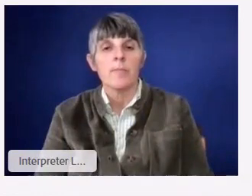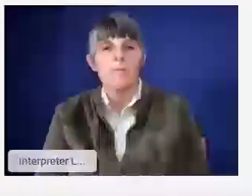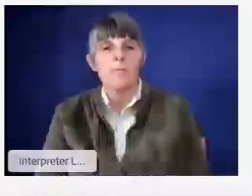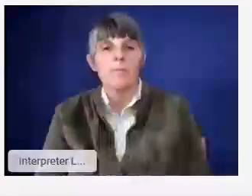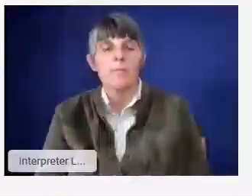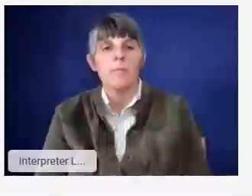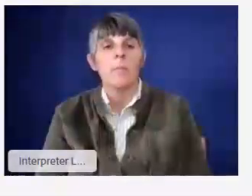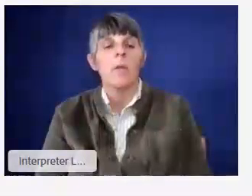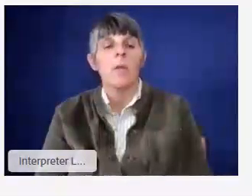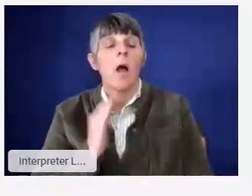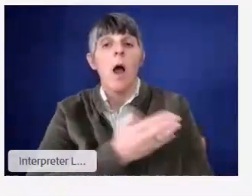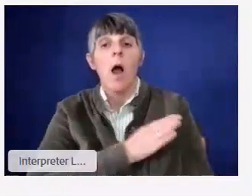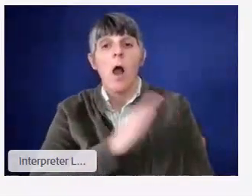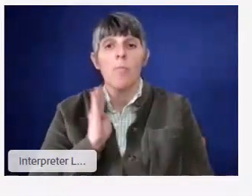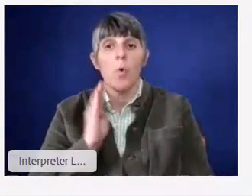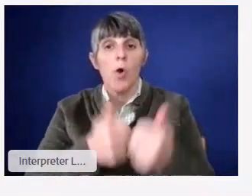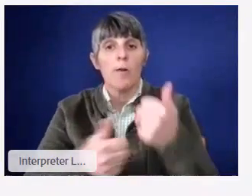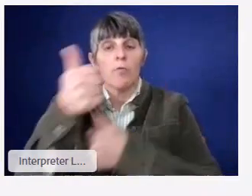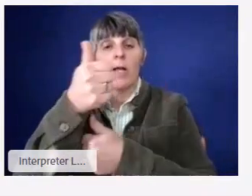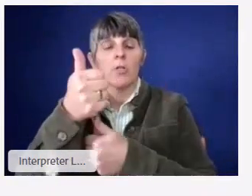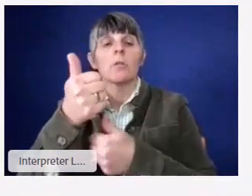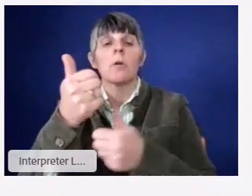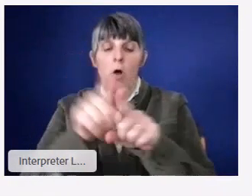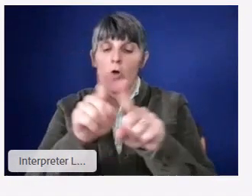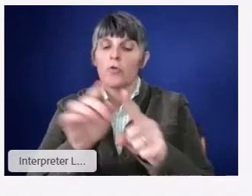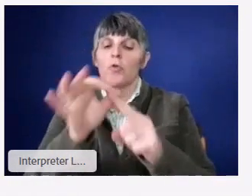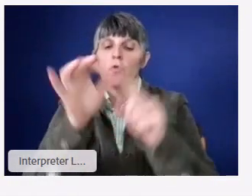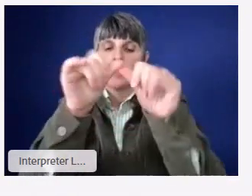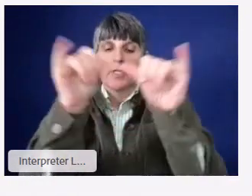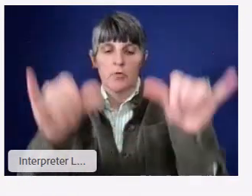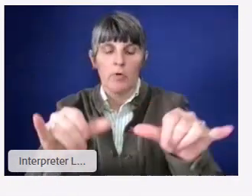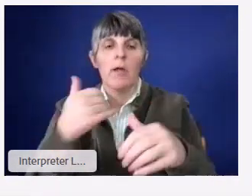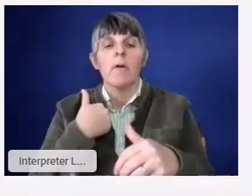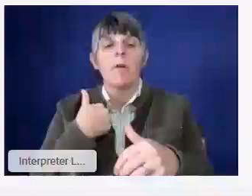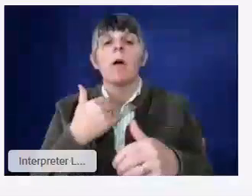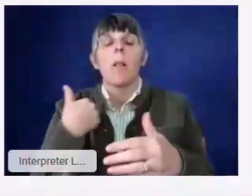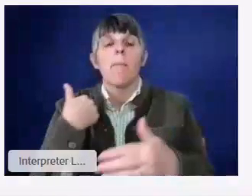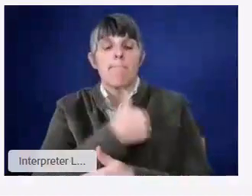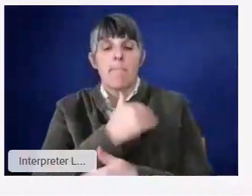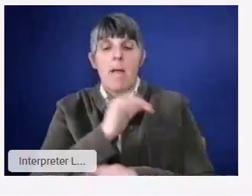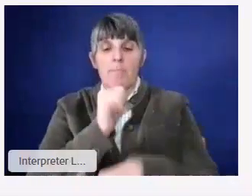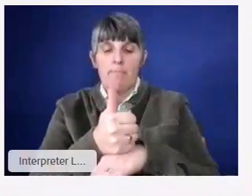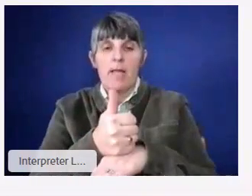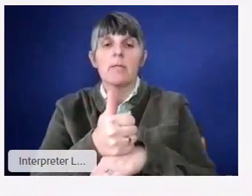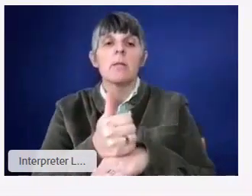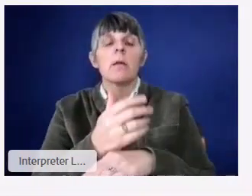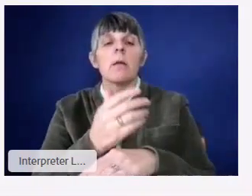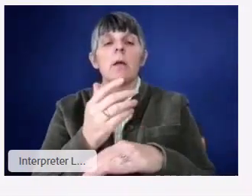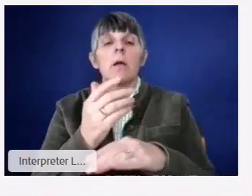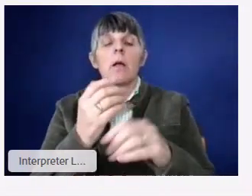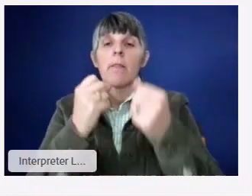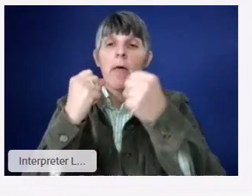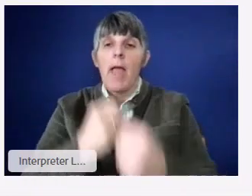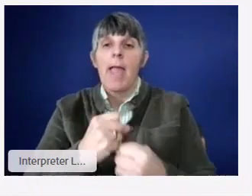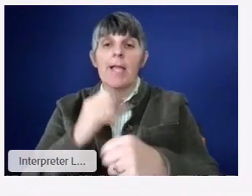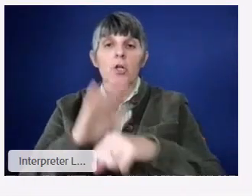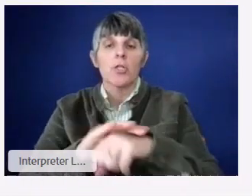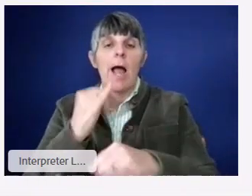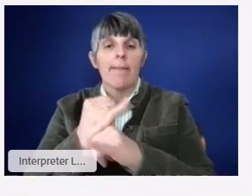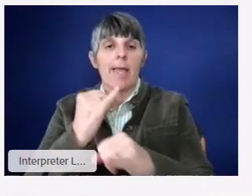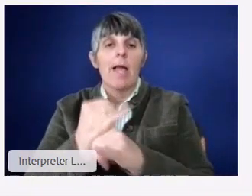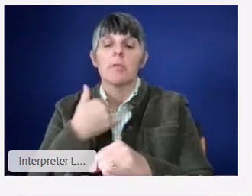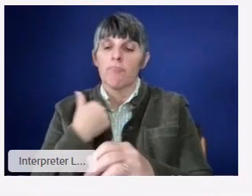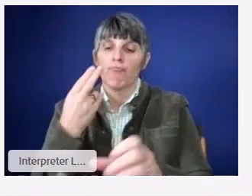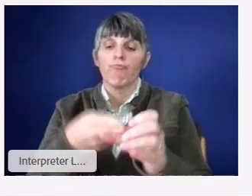Our board of directors also has a unique structure. We are a member-based organization, and the major anchors on the campus have a seat on our